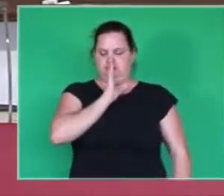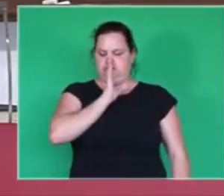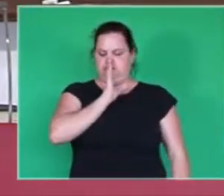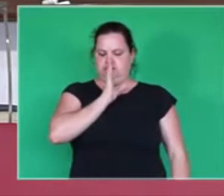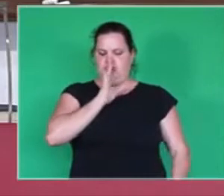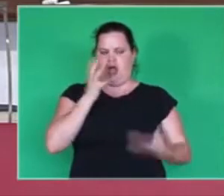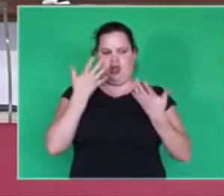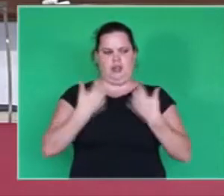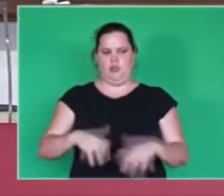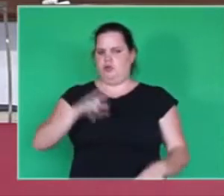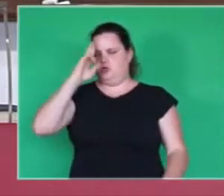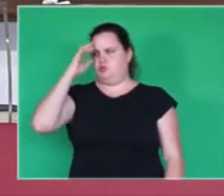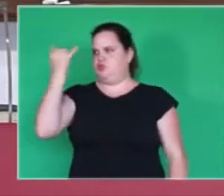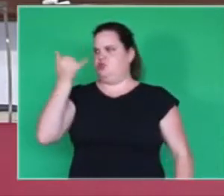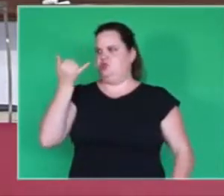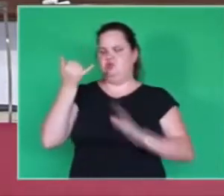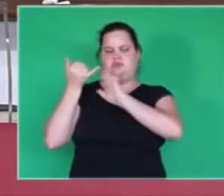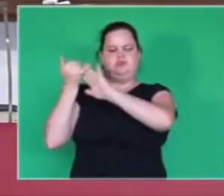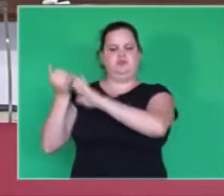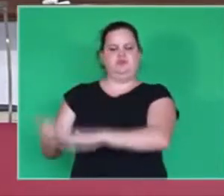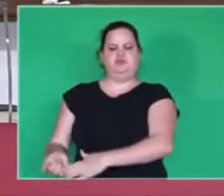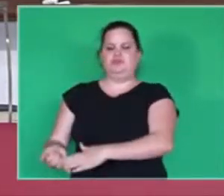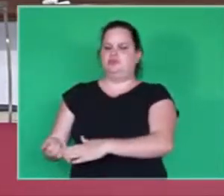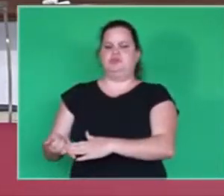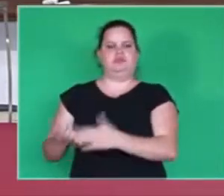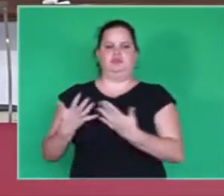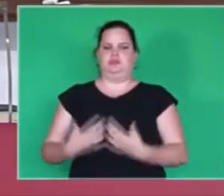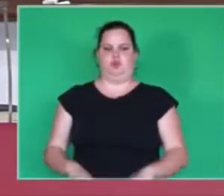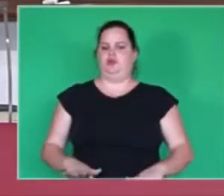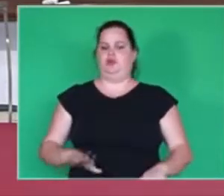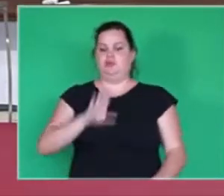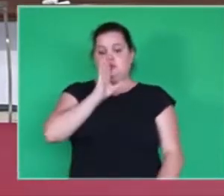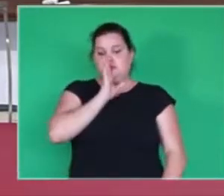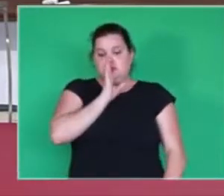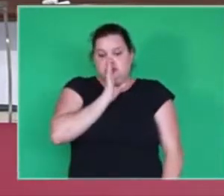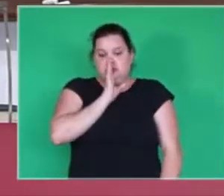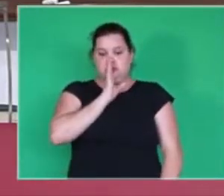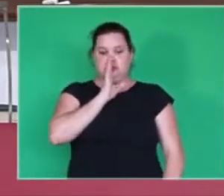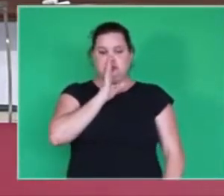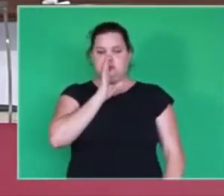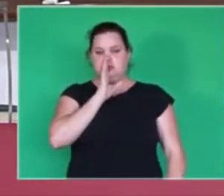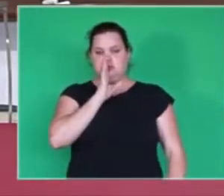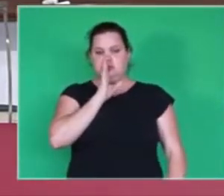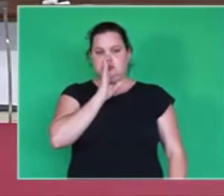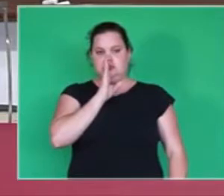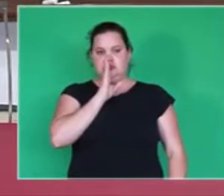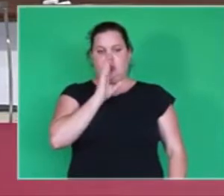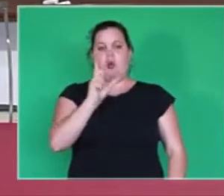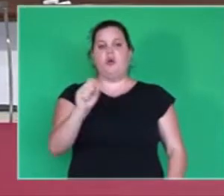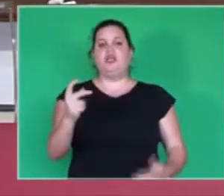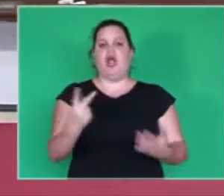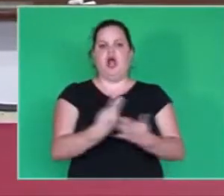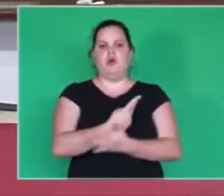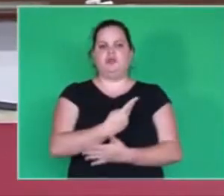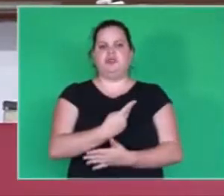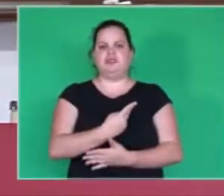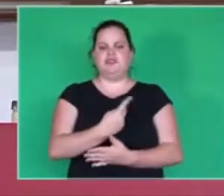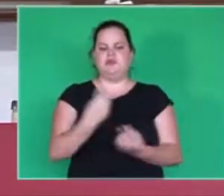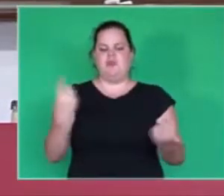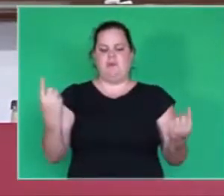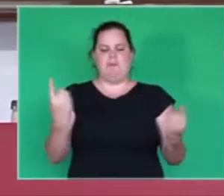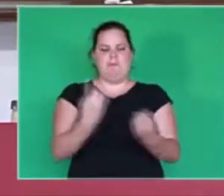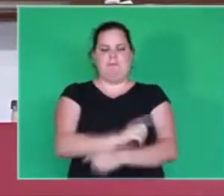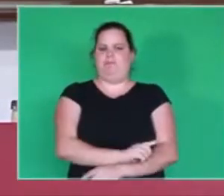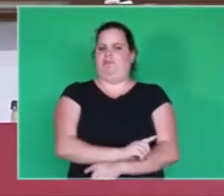Lord, what happened? They entered into apostasy,